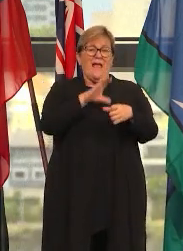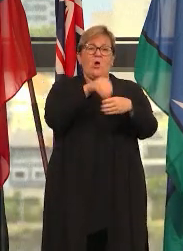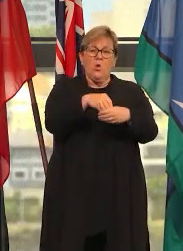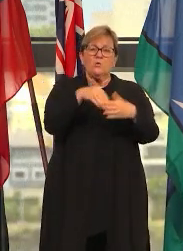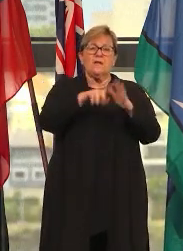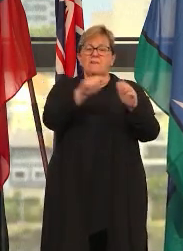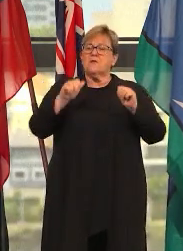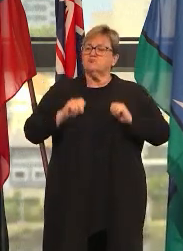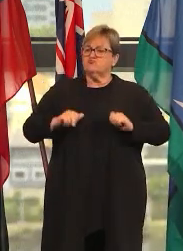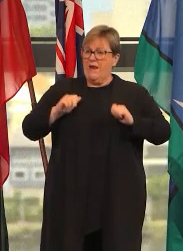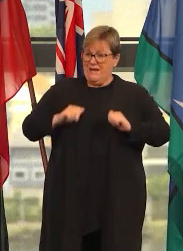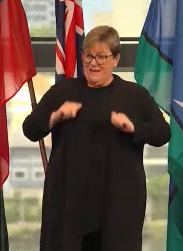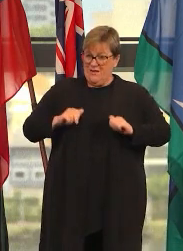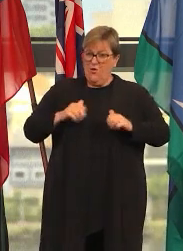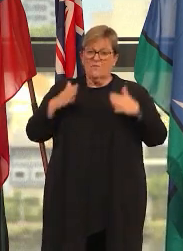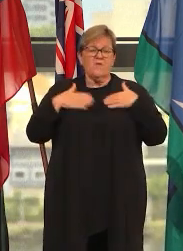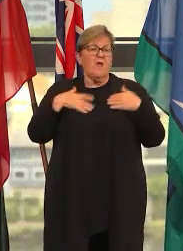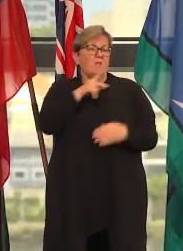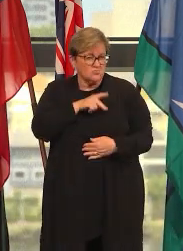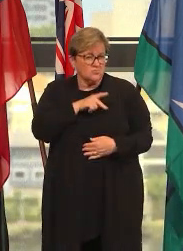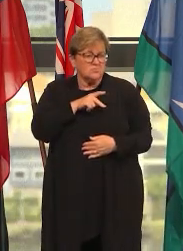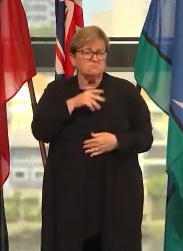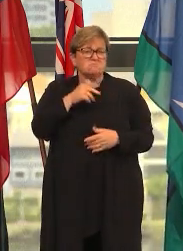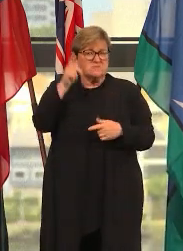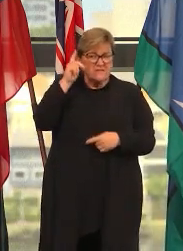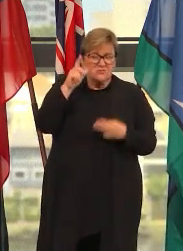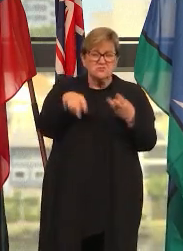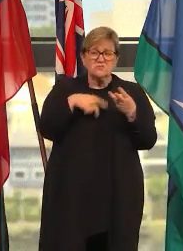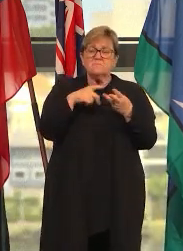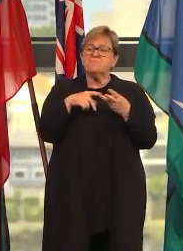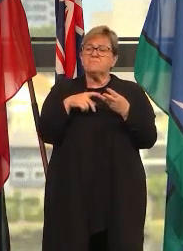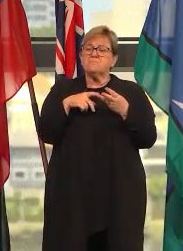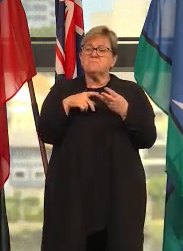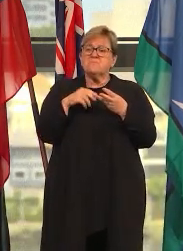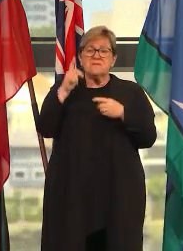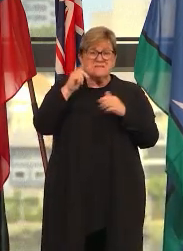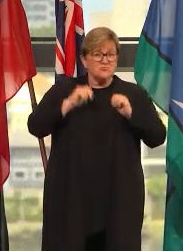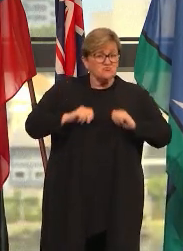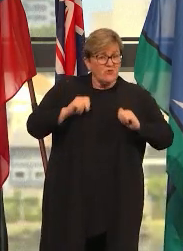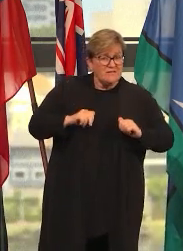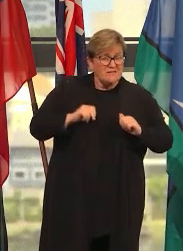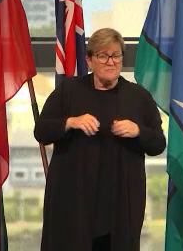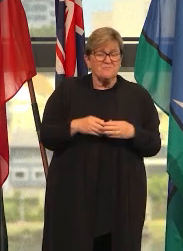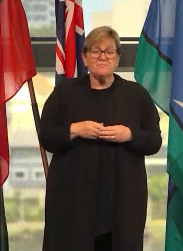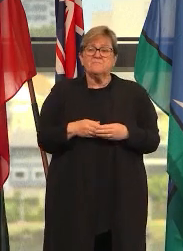you know, social workers, etc., etc. And I think that would be the way forward if we want to have a